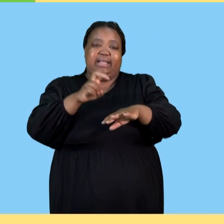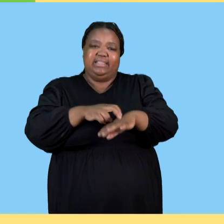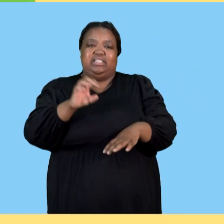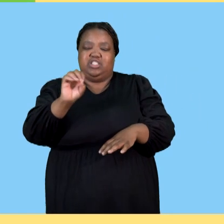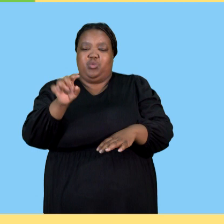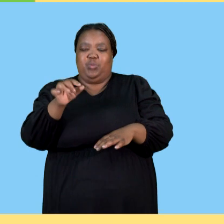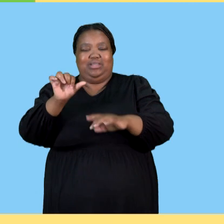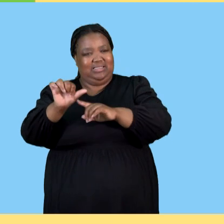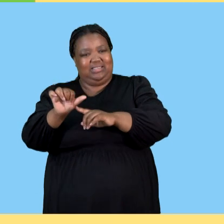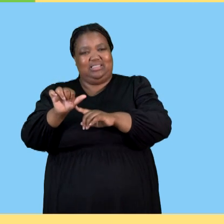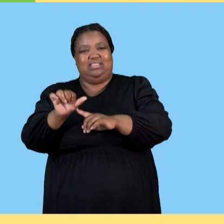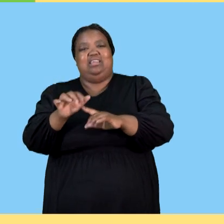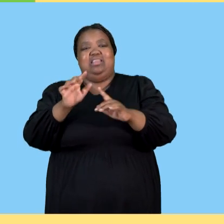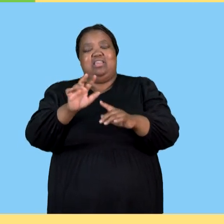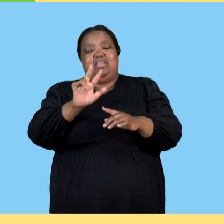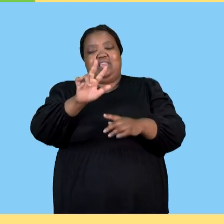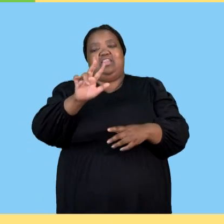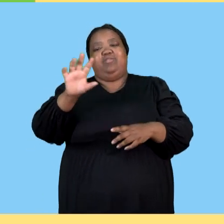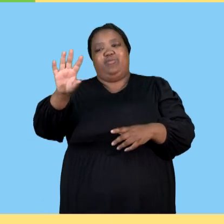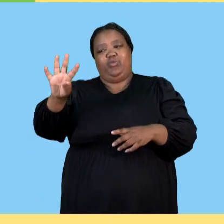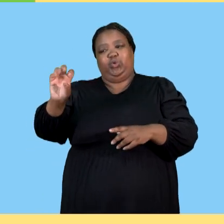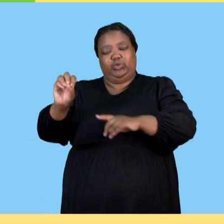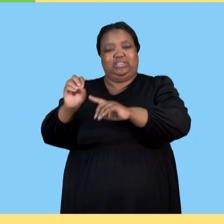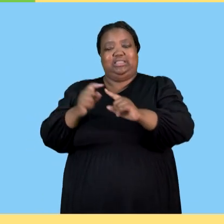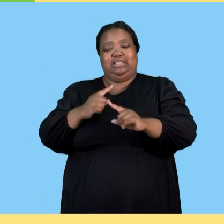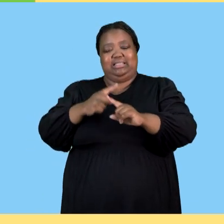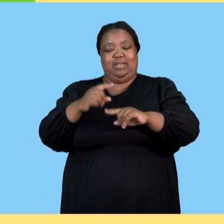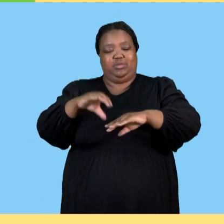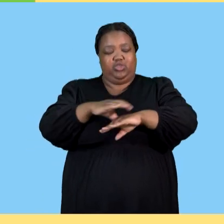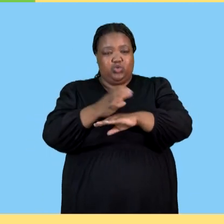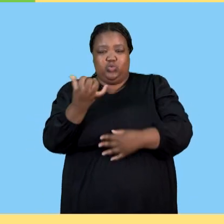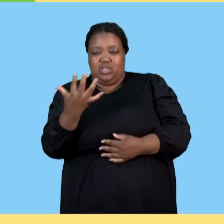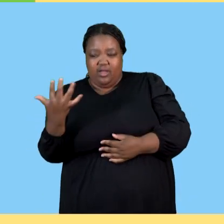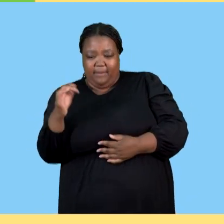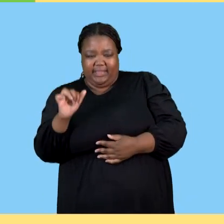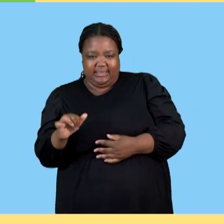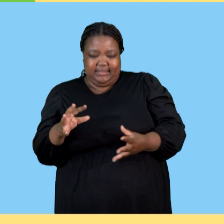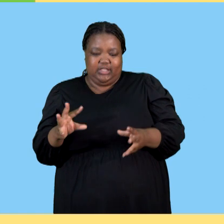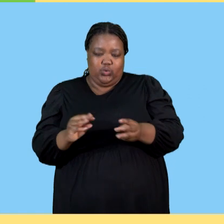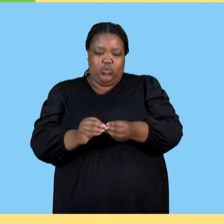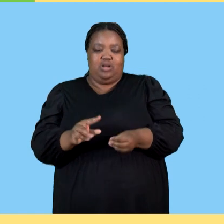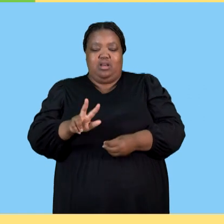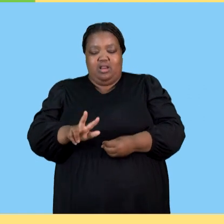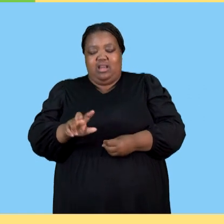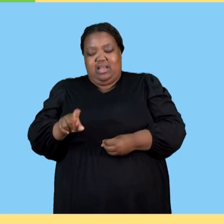So it will be 840. Then we say the 840 times the number of pairs. Then we end up with